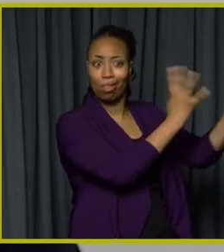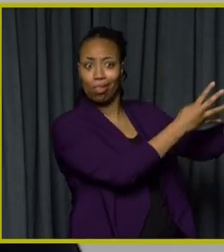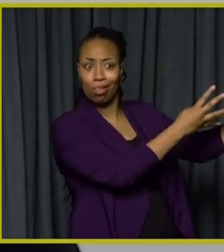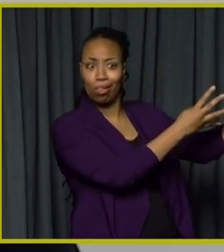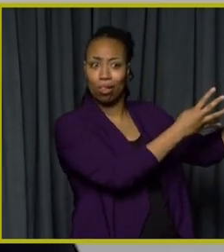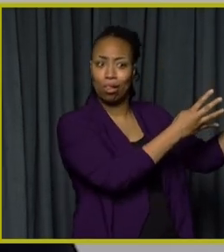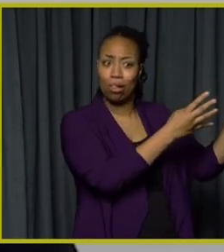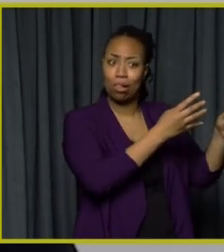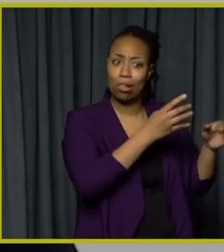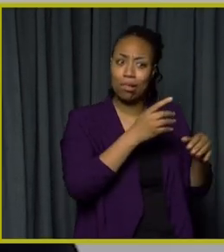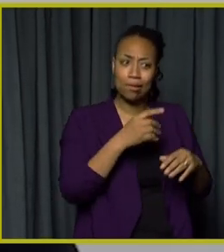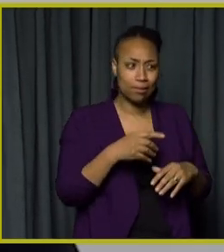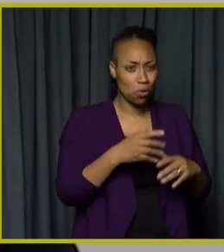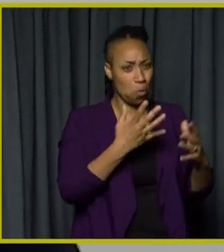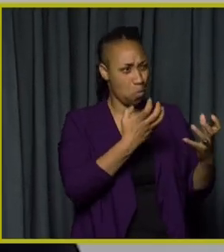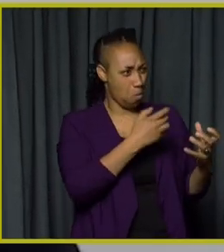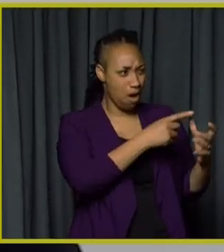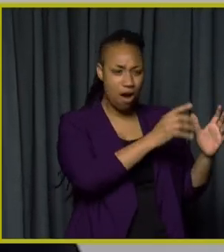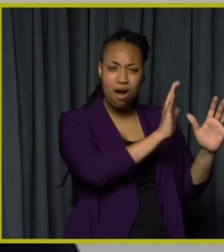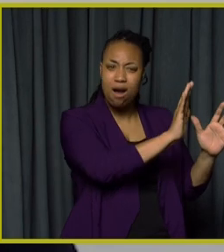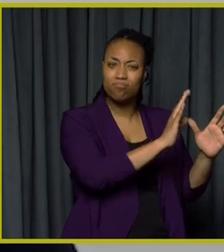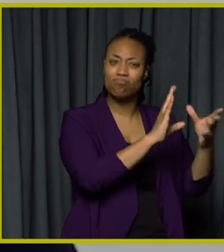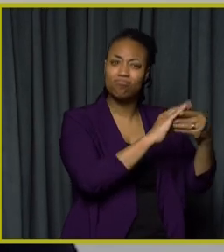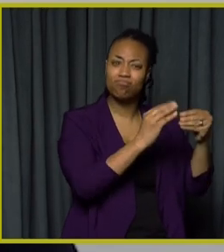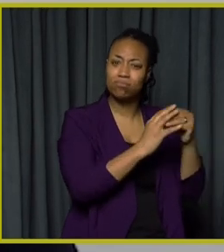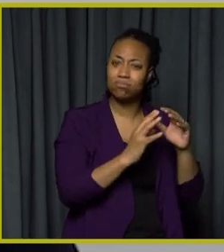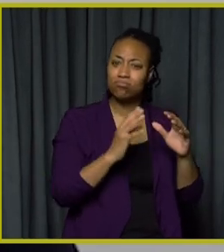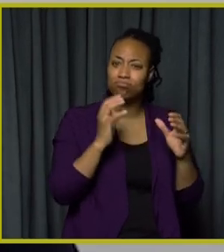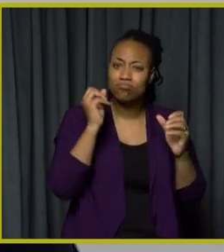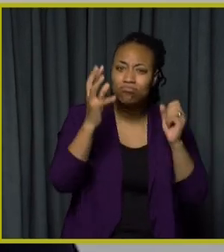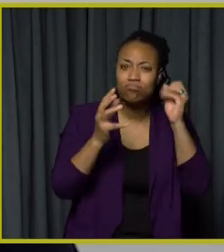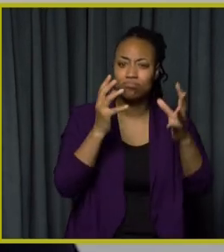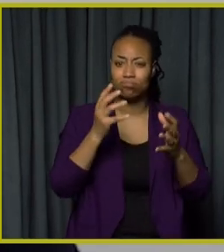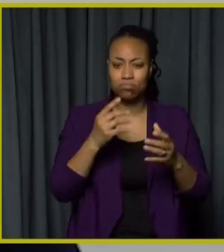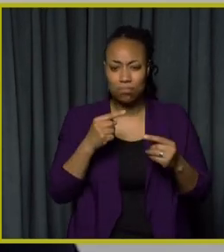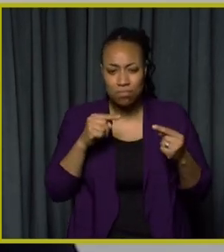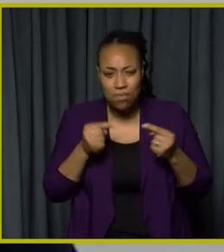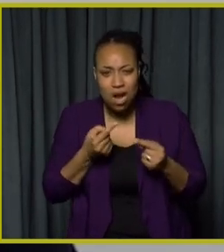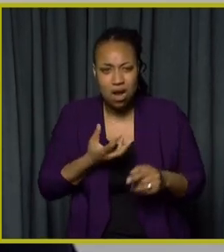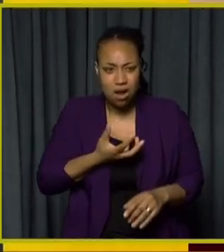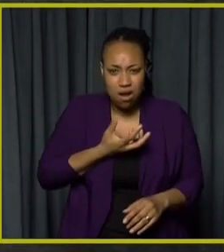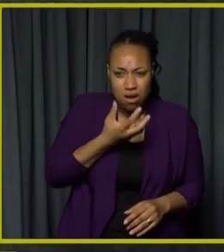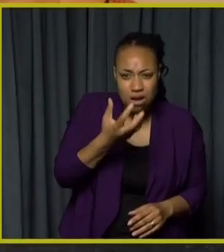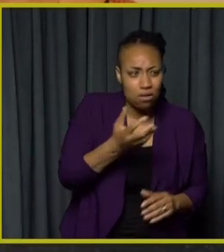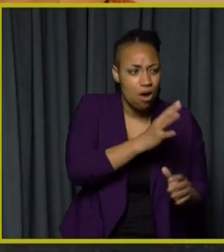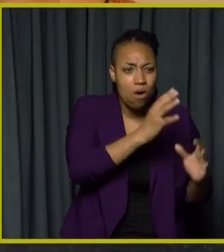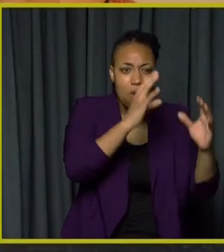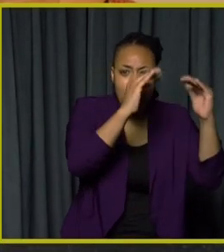their voices, their pain, their hopes.